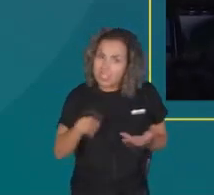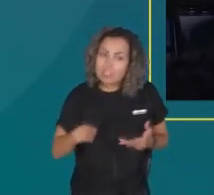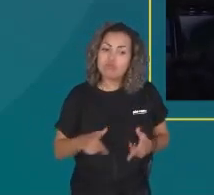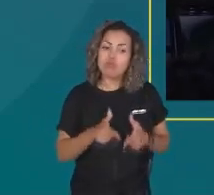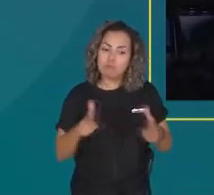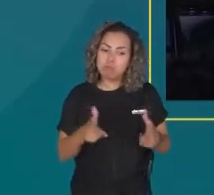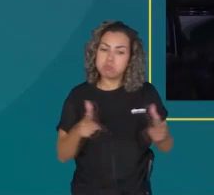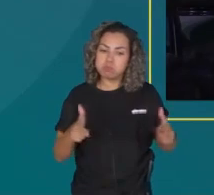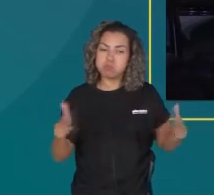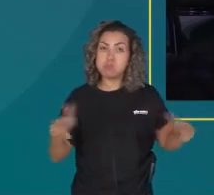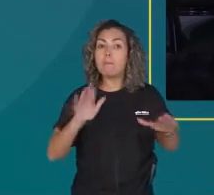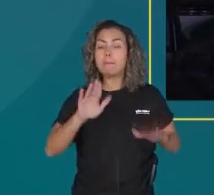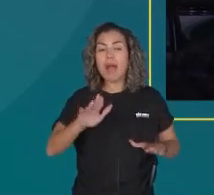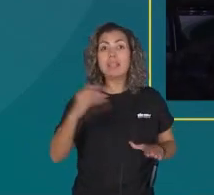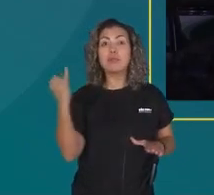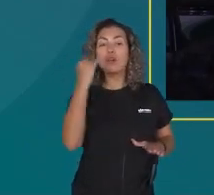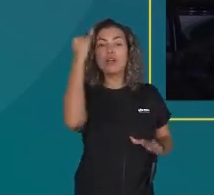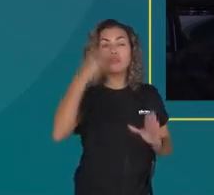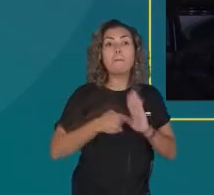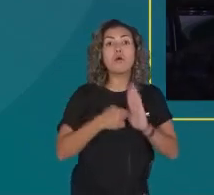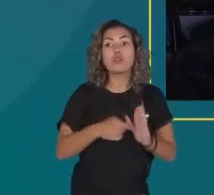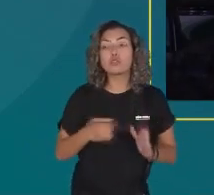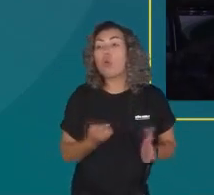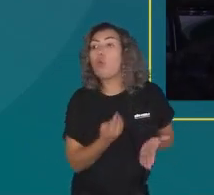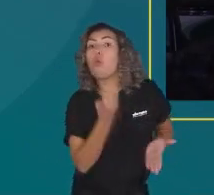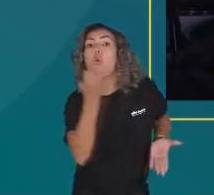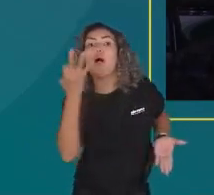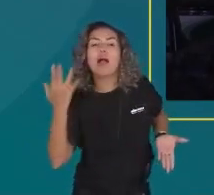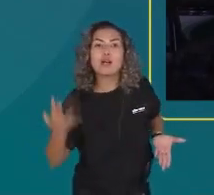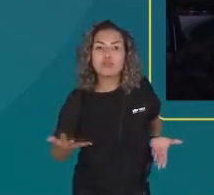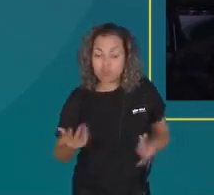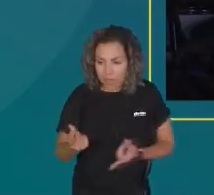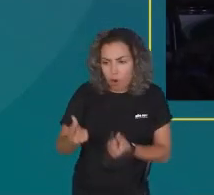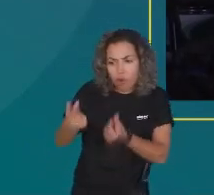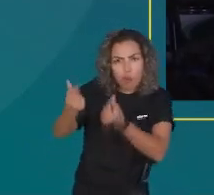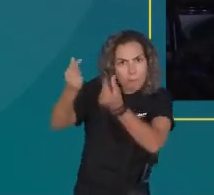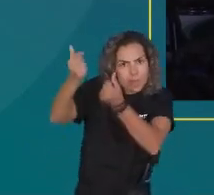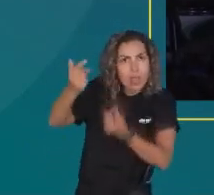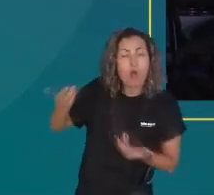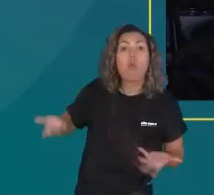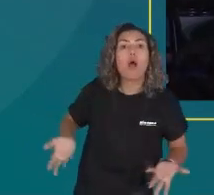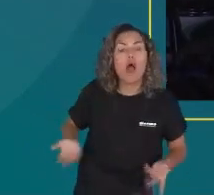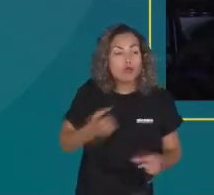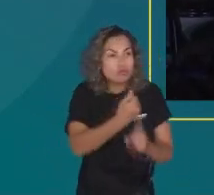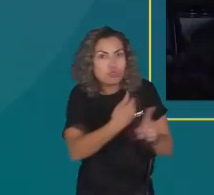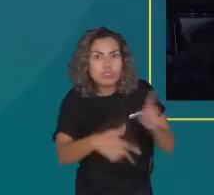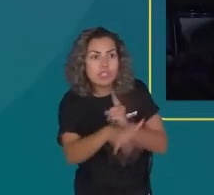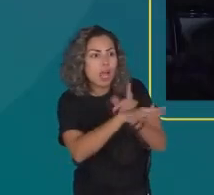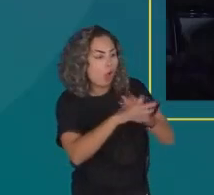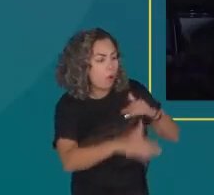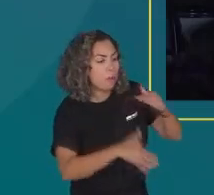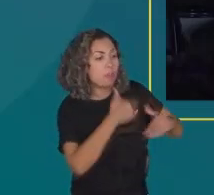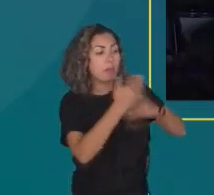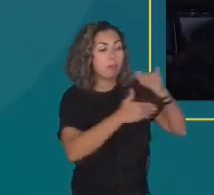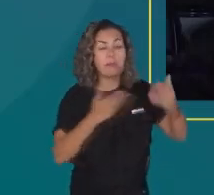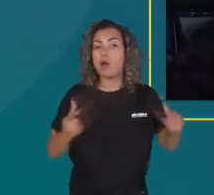numbers, showing the economics of it, the social aspects as well, of course, it will do the magic. And this is the part